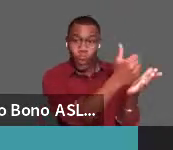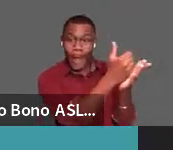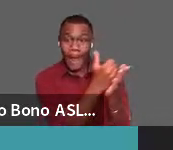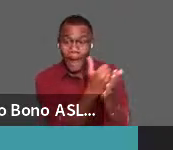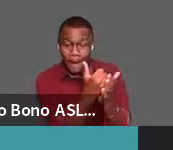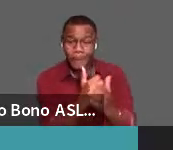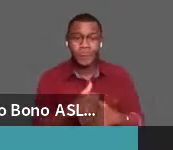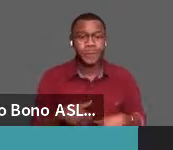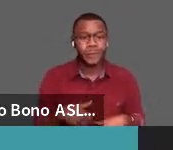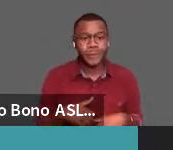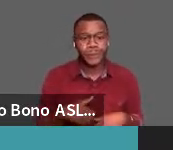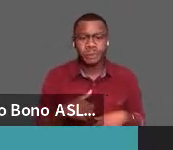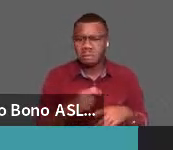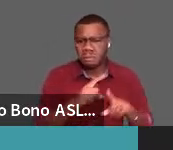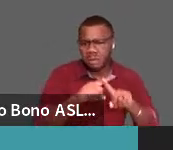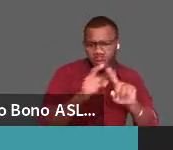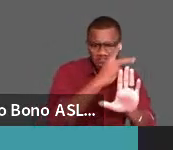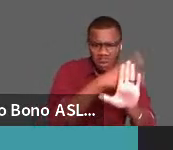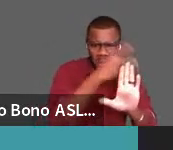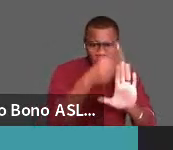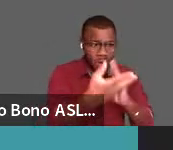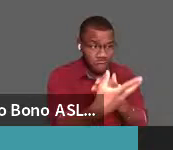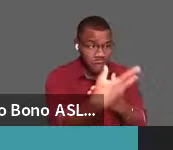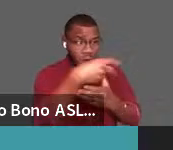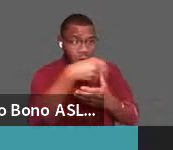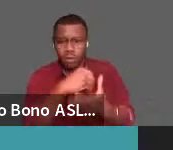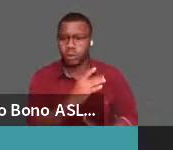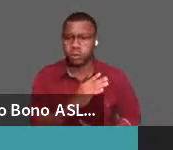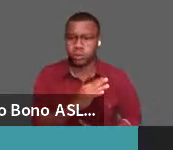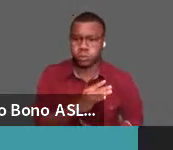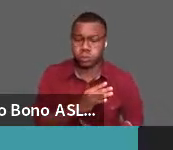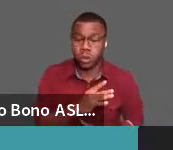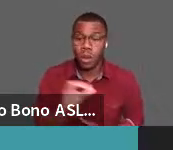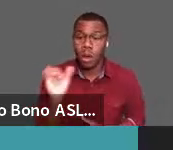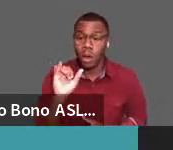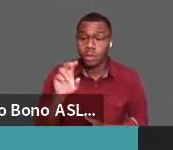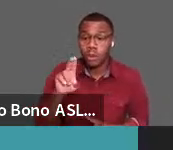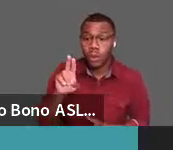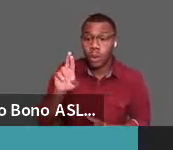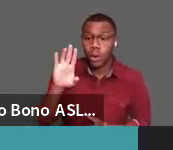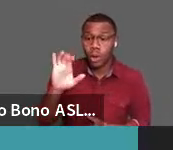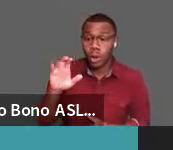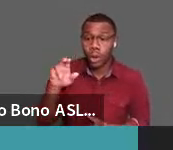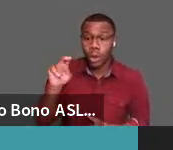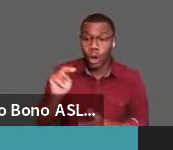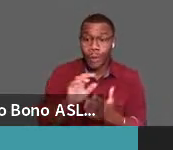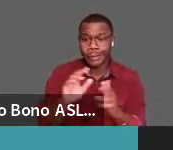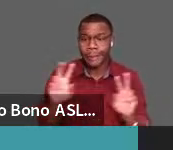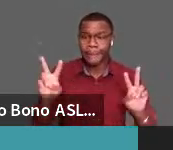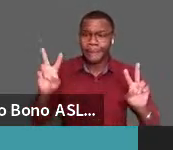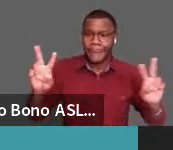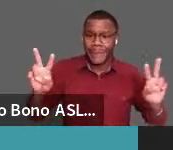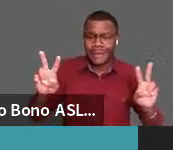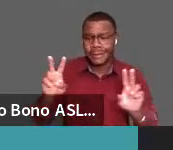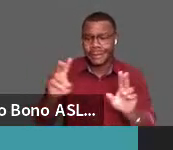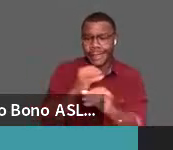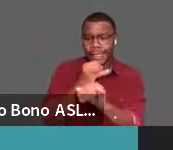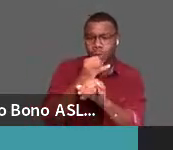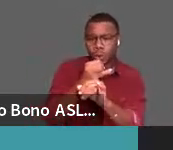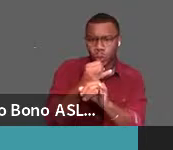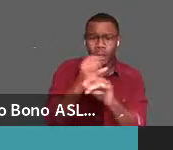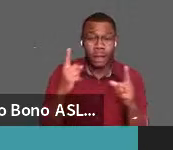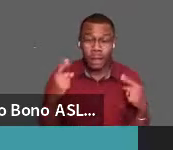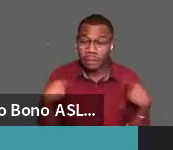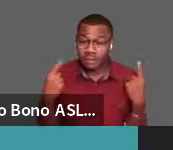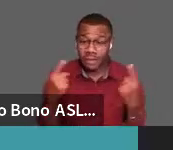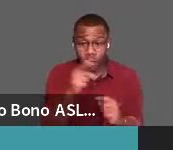Sentinella Youth Services. As always, shout out to Urban Peace Institute. Much love for the folks that have been doing this work for a long time. In addition, we'd like